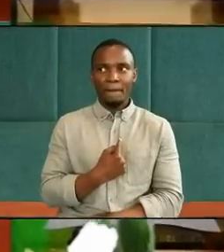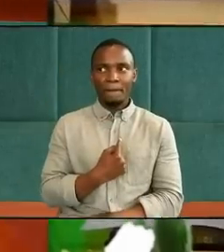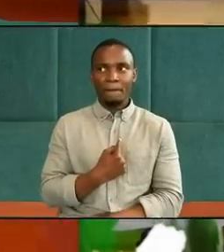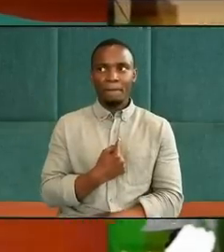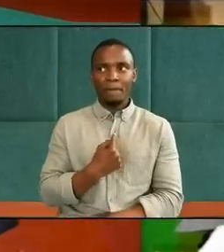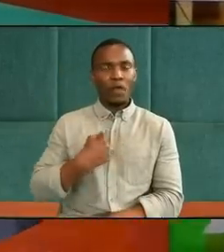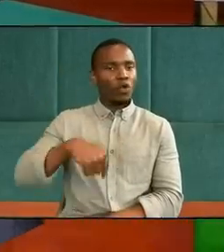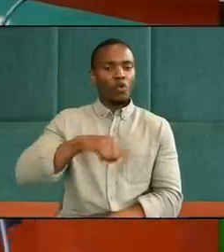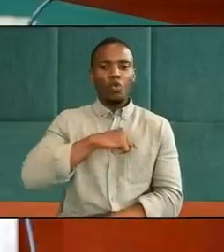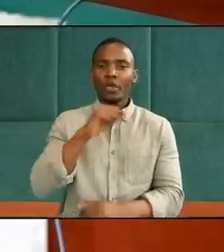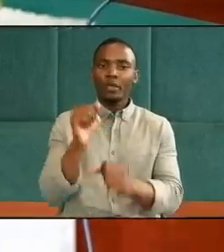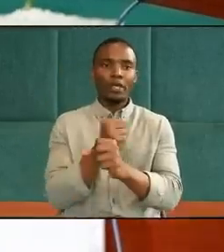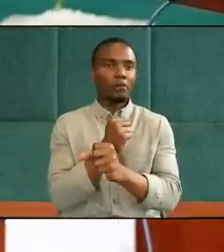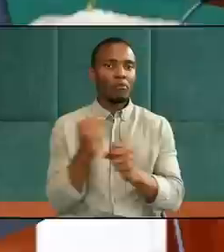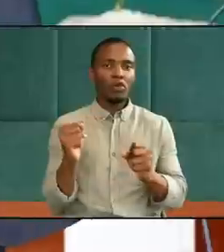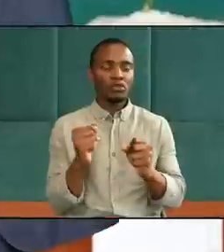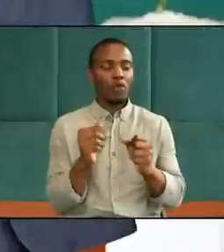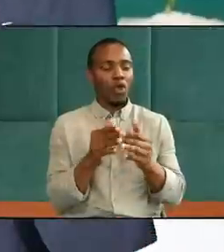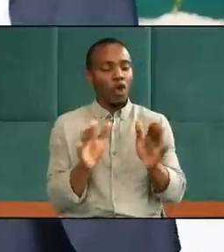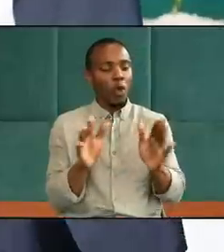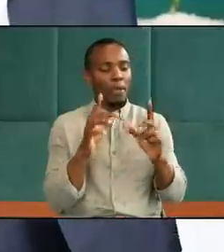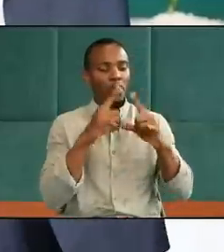that we can't open your words